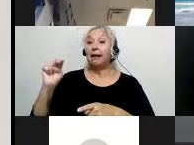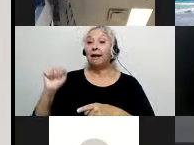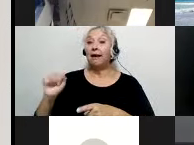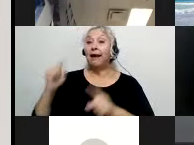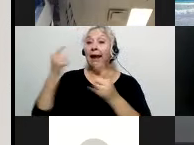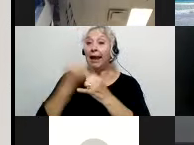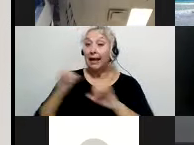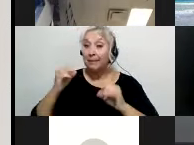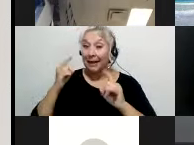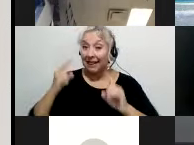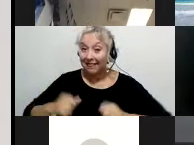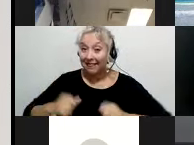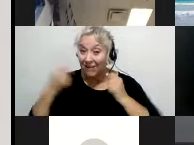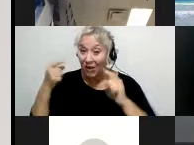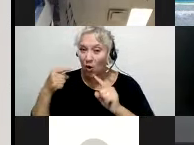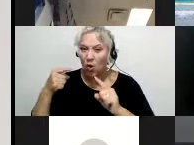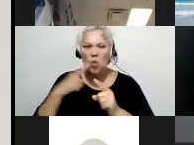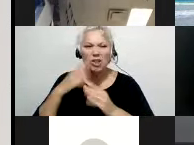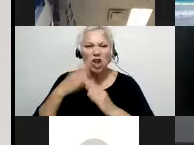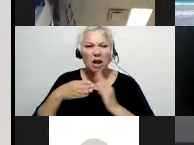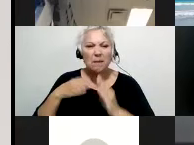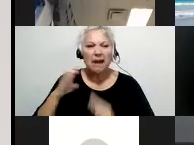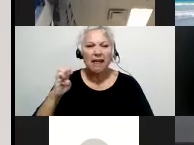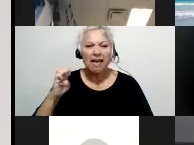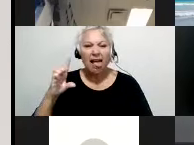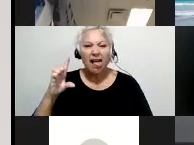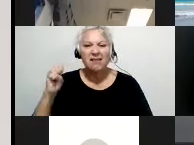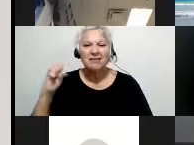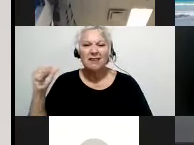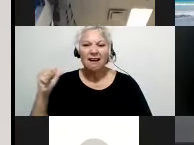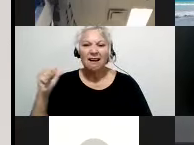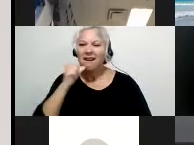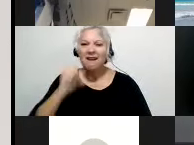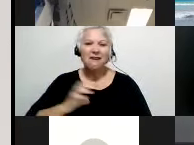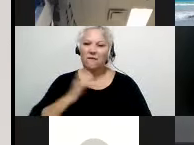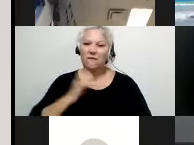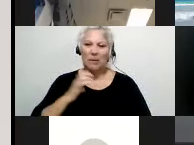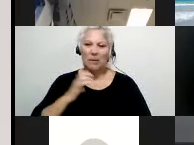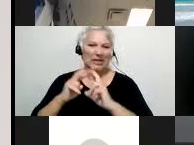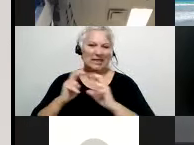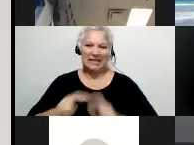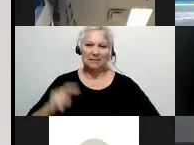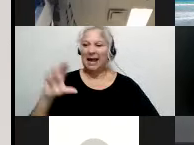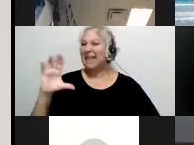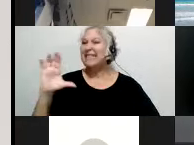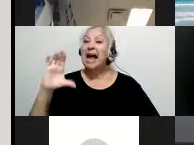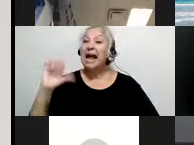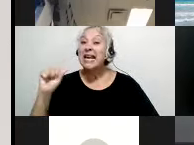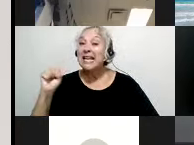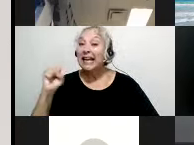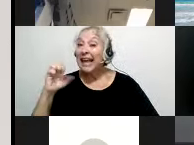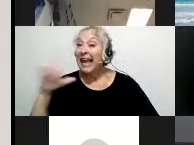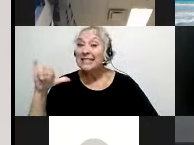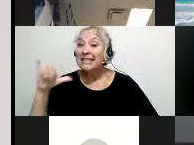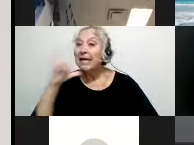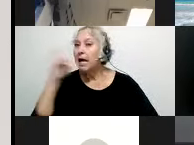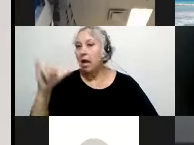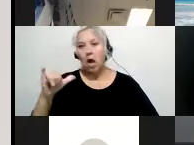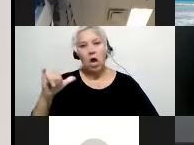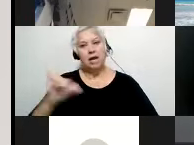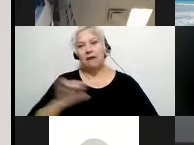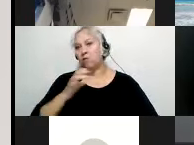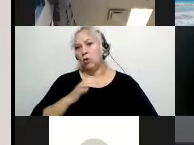of focused on the ELSA results. And the ELSA is not a formal assessment, just like the Casey Life Skills is not a formal assessment. But